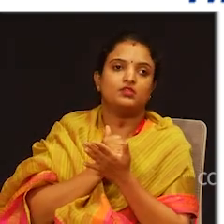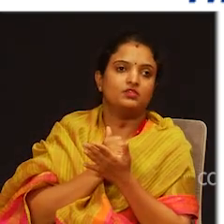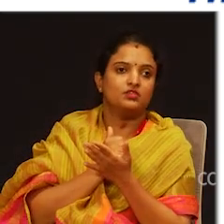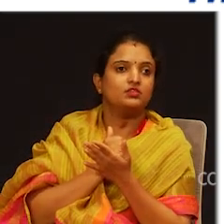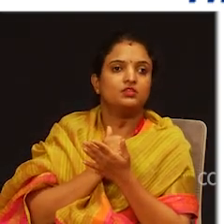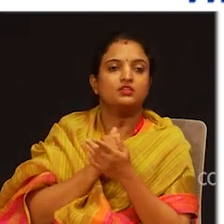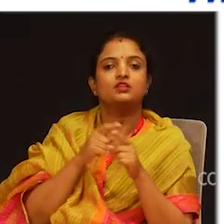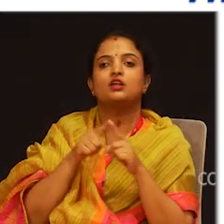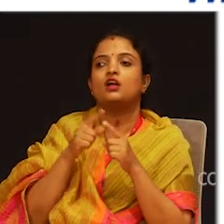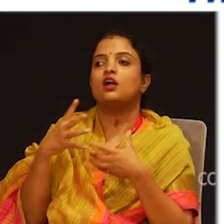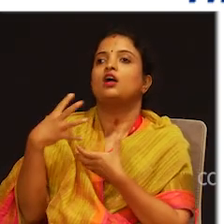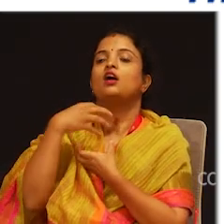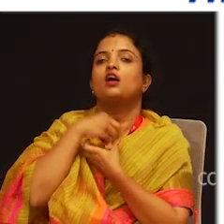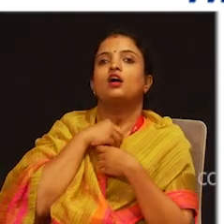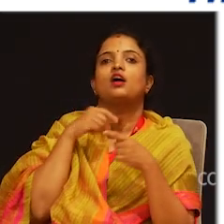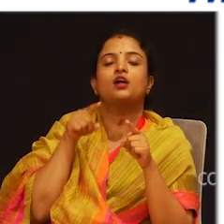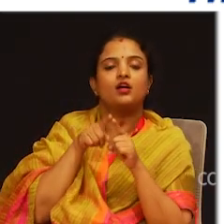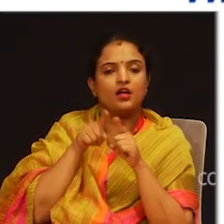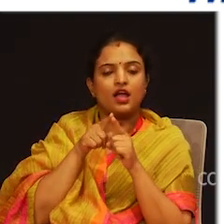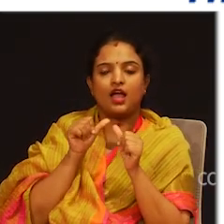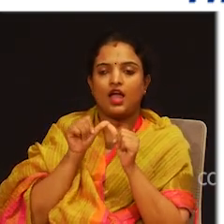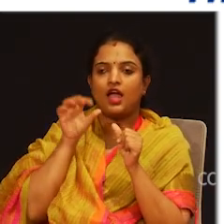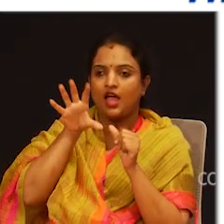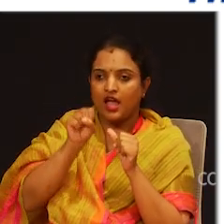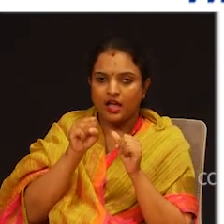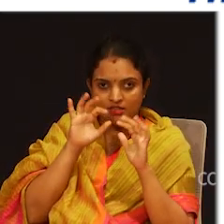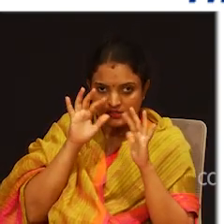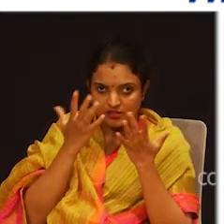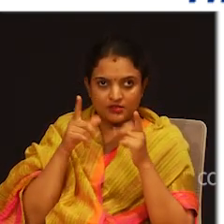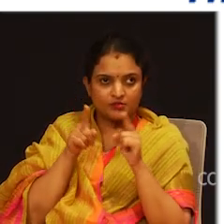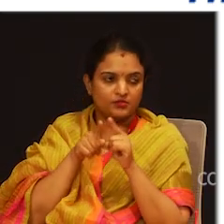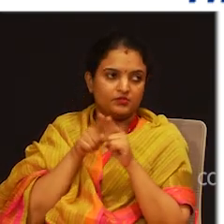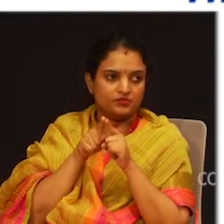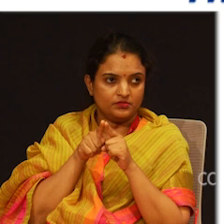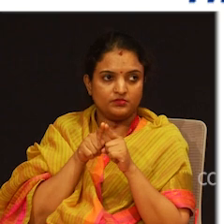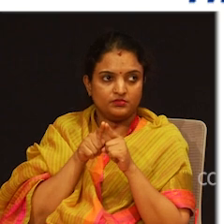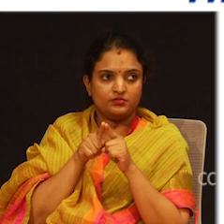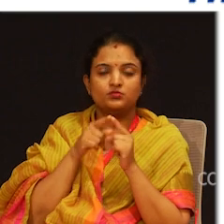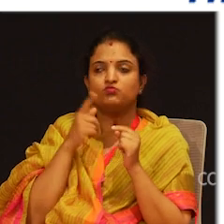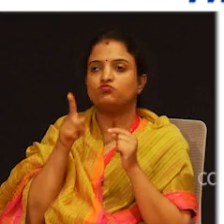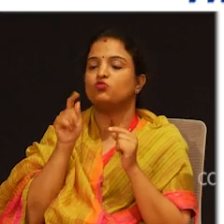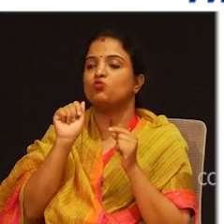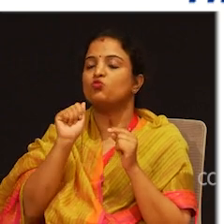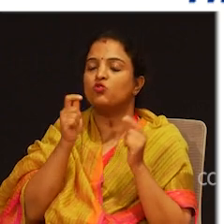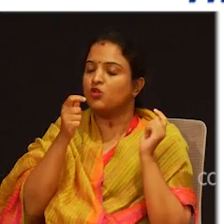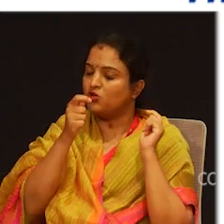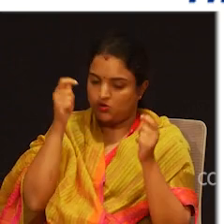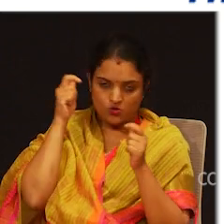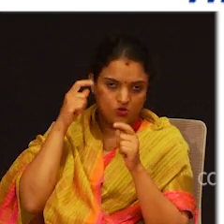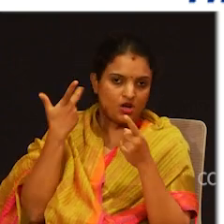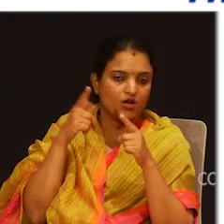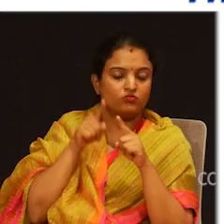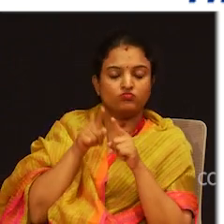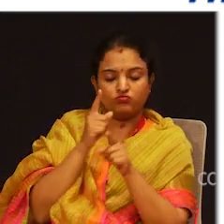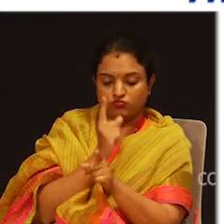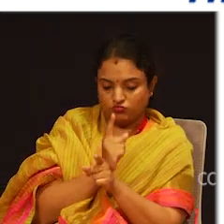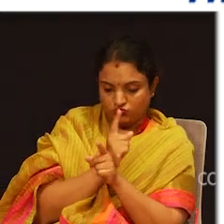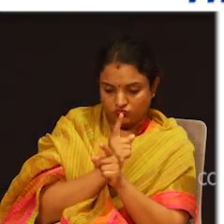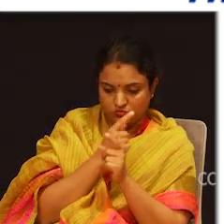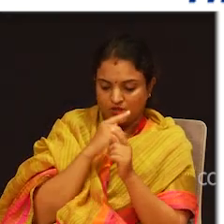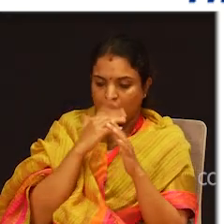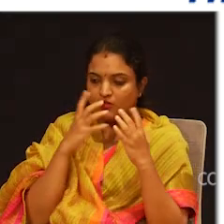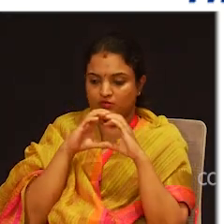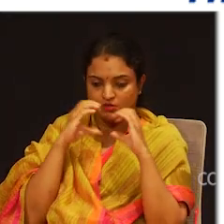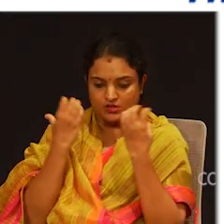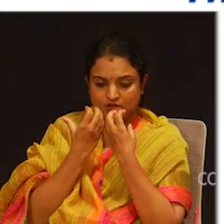the adapted Barka series, and the accessible e-content. You touched upon the roles and skills of teachers for making the